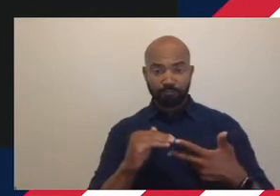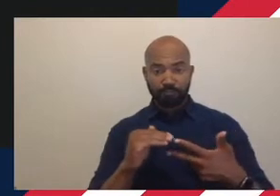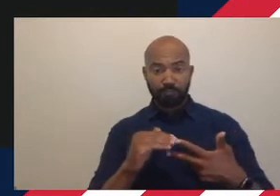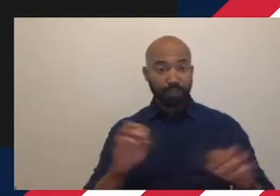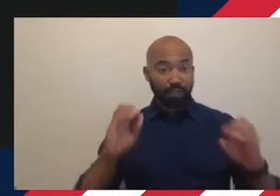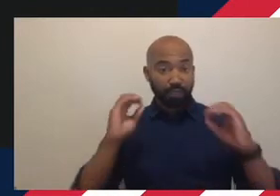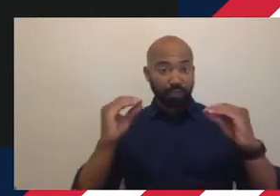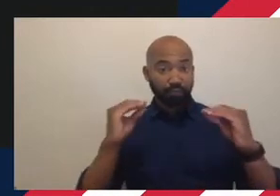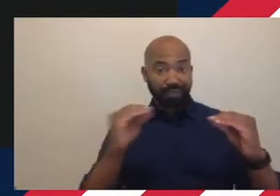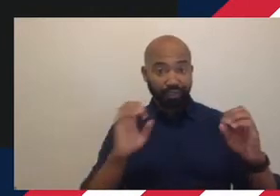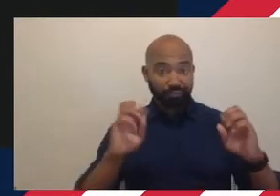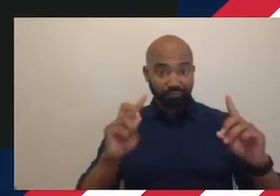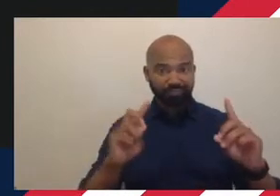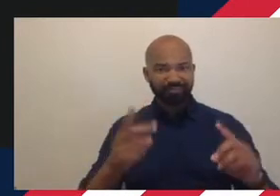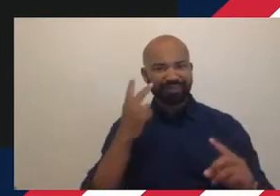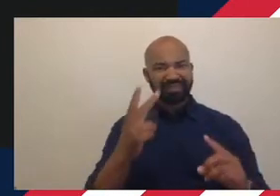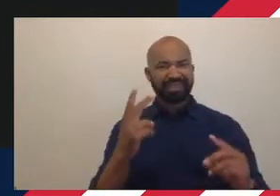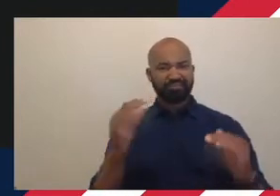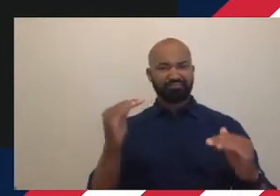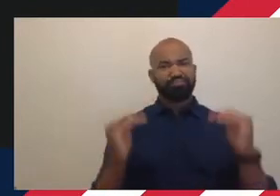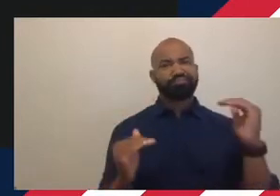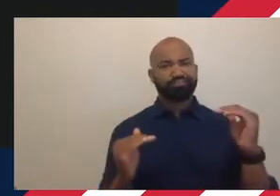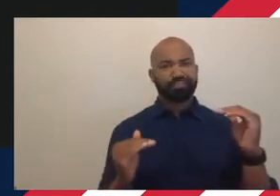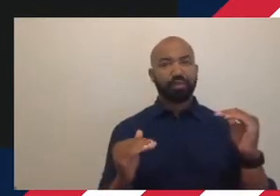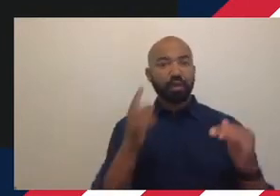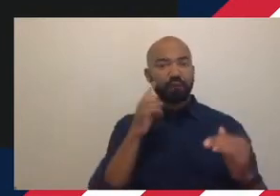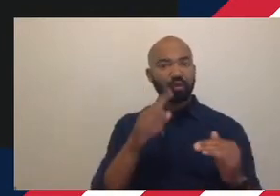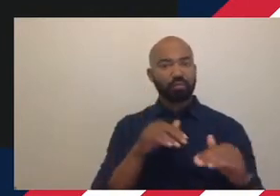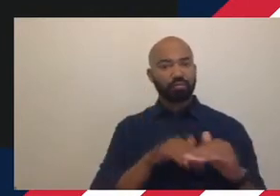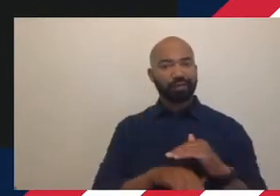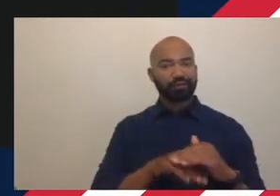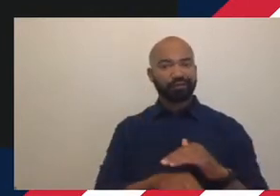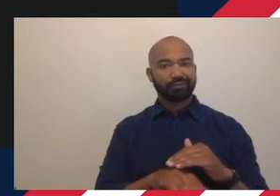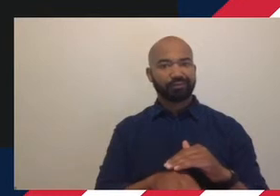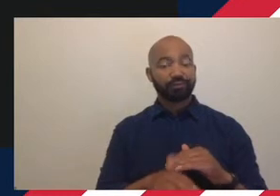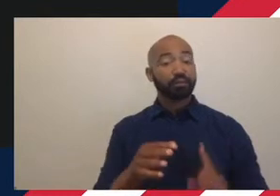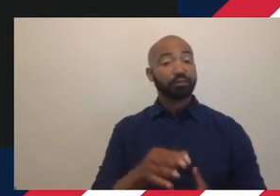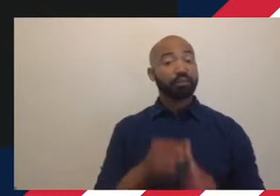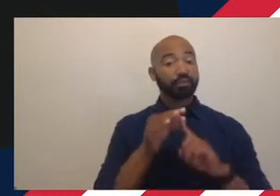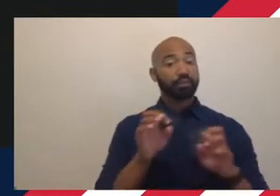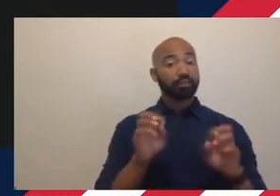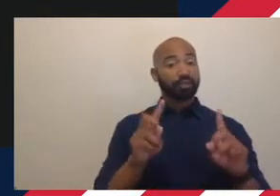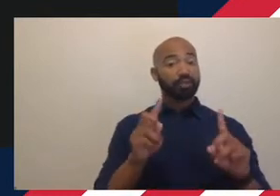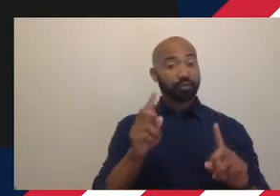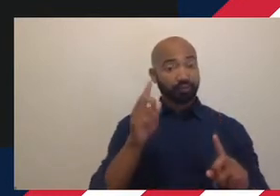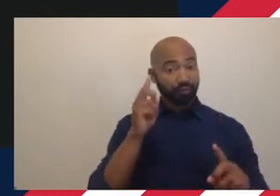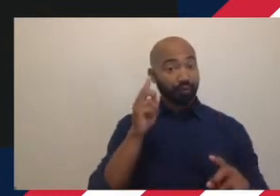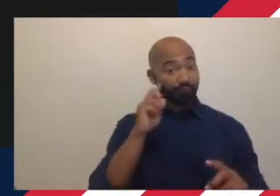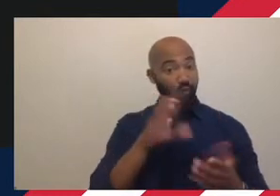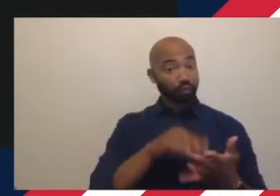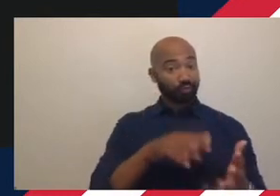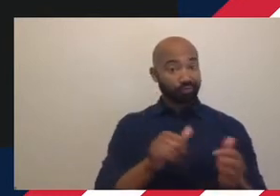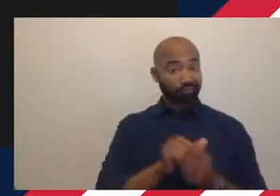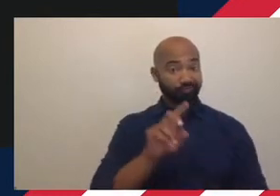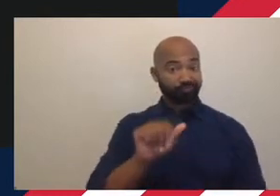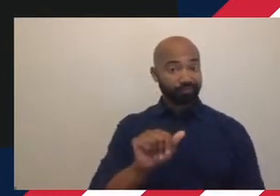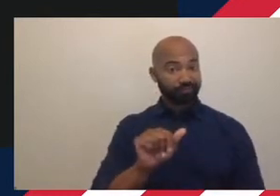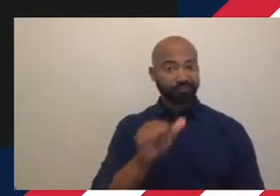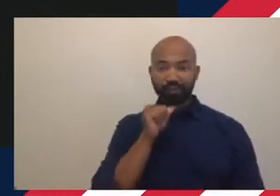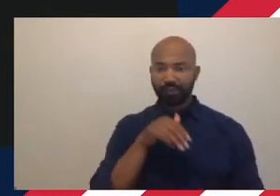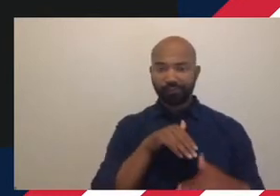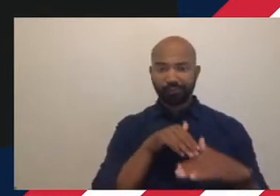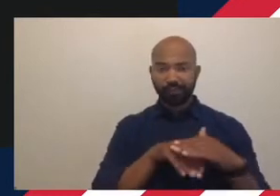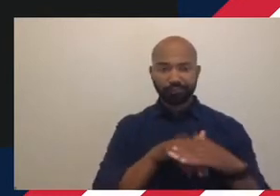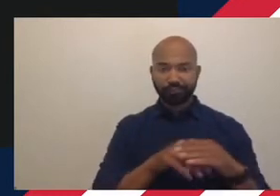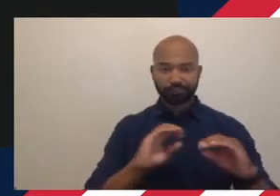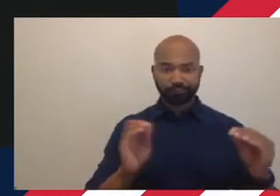a lot of equity issues as far as digital access to special education for people with students with disabilities. We've seen a